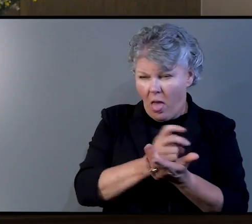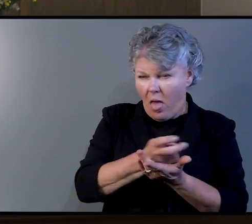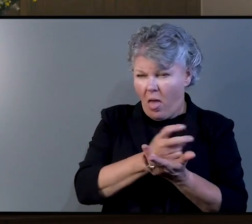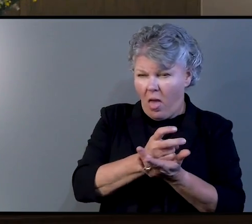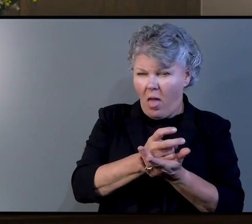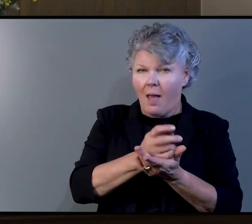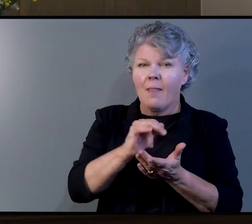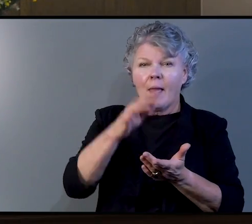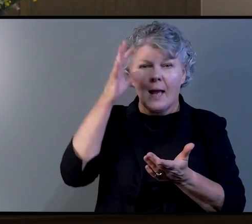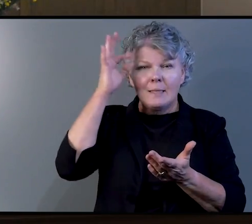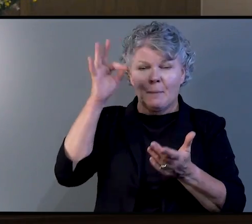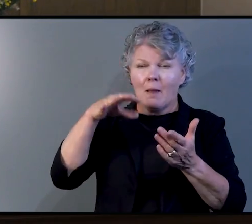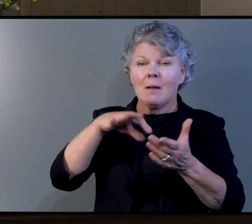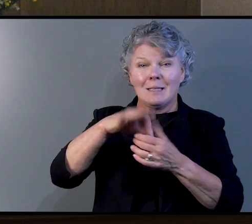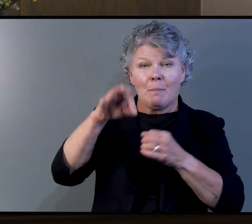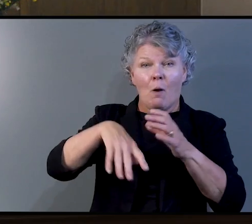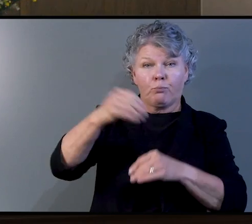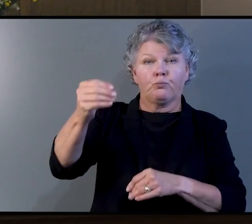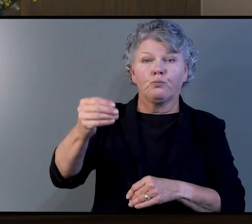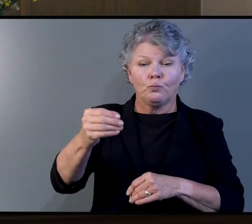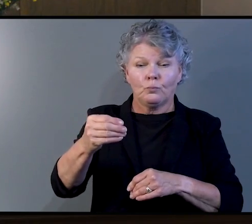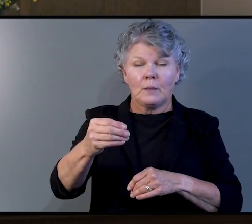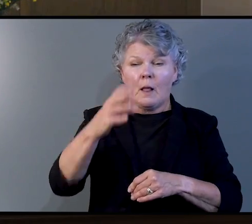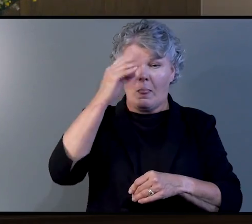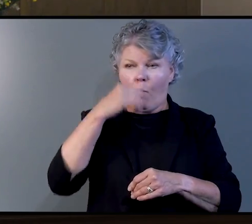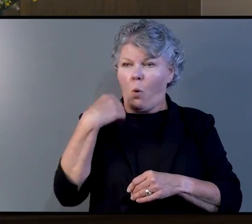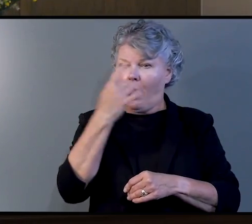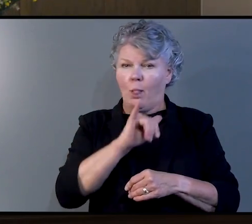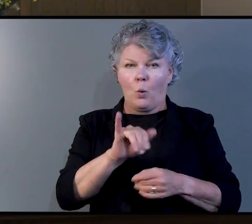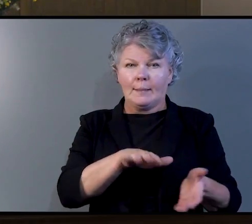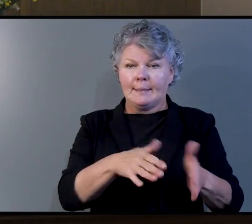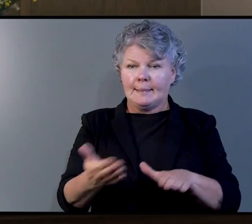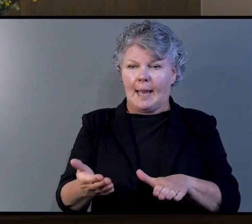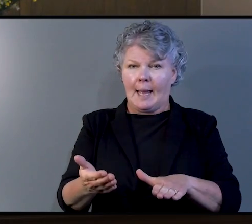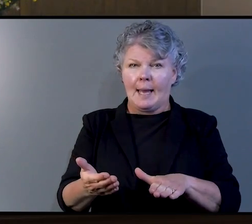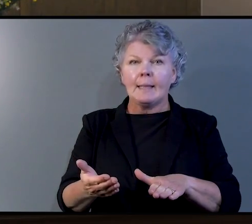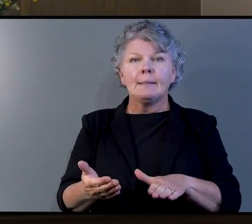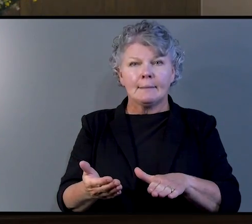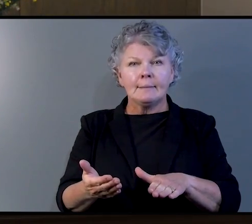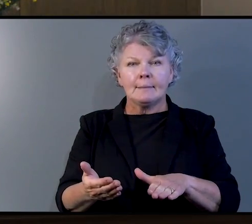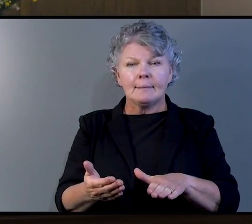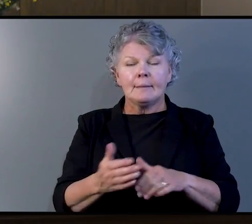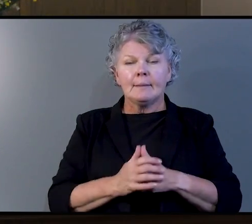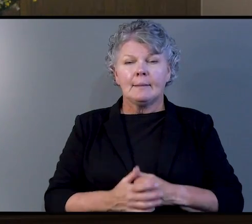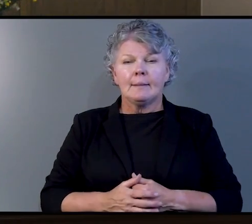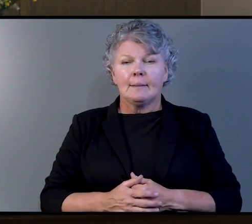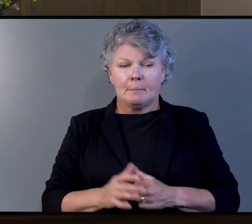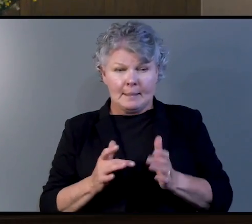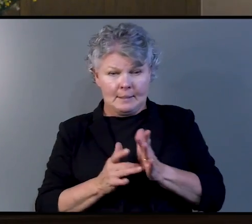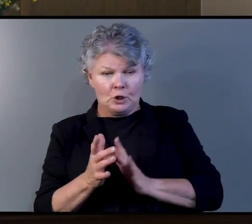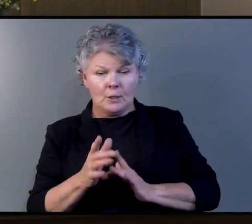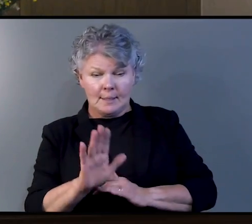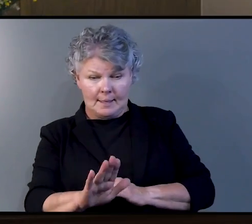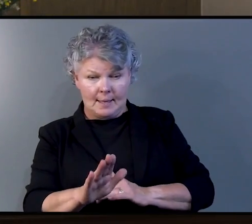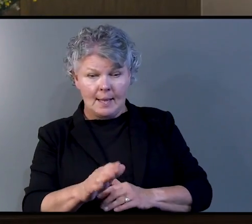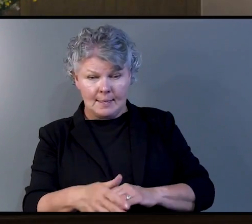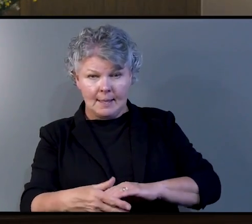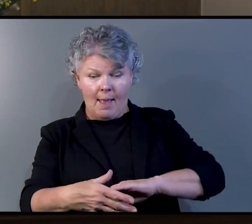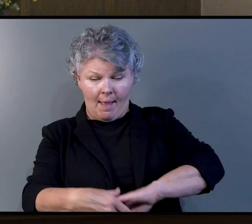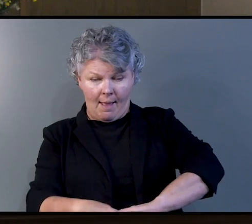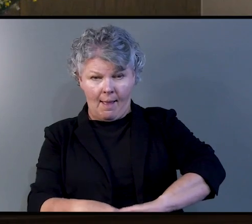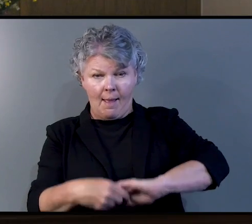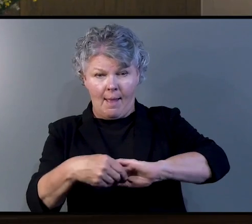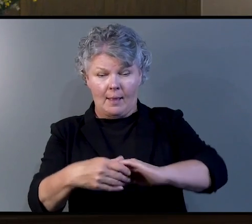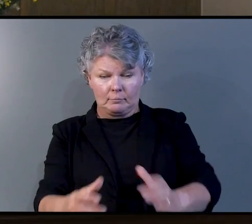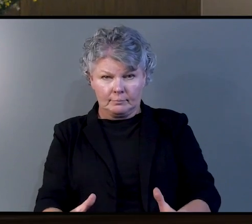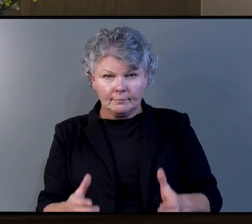it came out, and the boy was like a corpse, so that most of them said, "He is dead." But Jesus took him by the hand and lifted